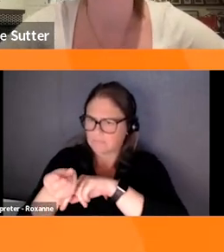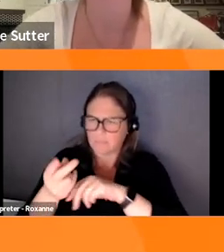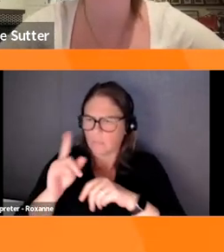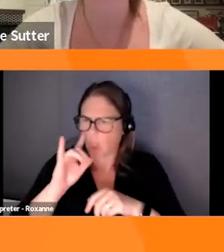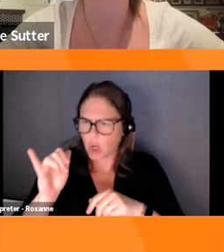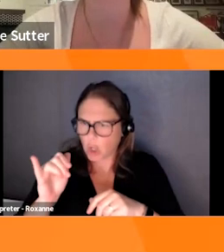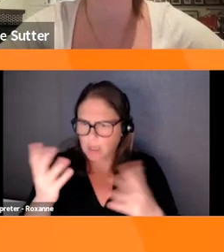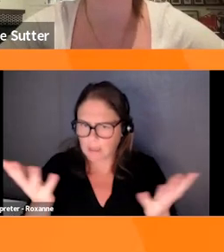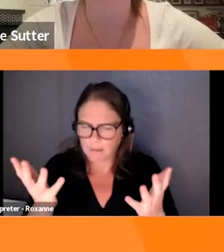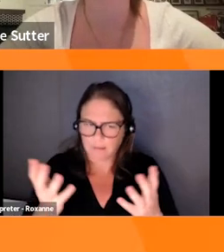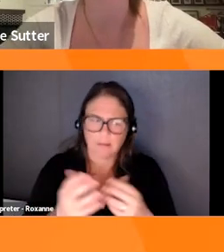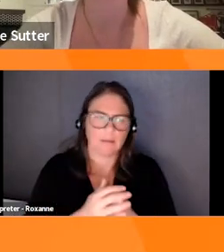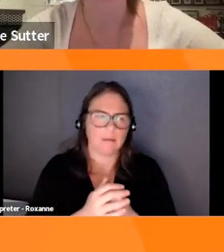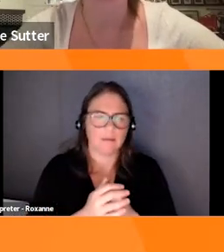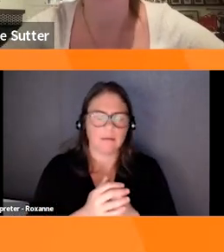encroachment, so the